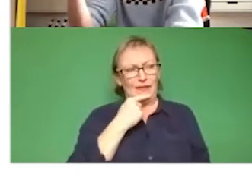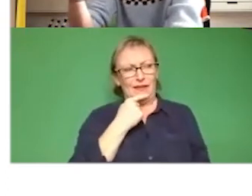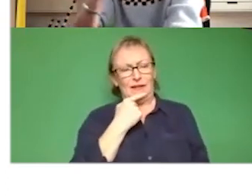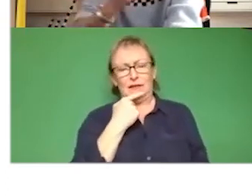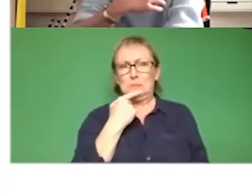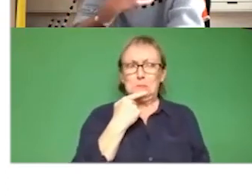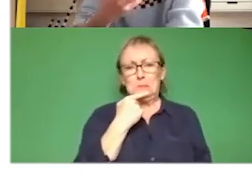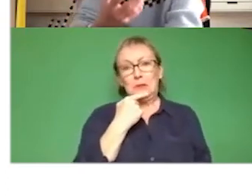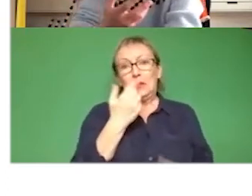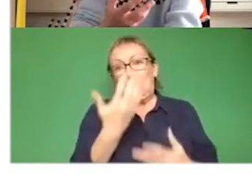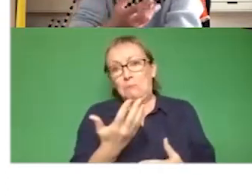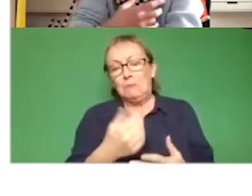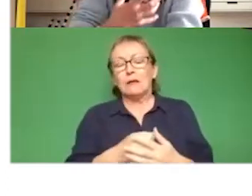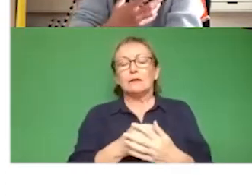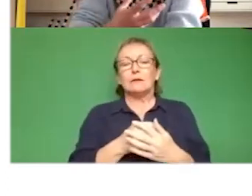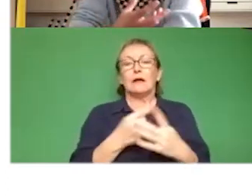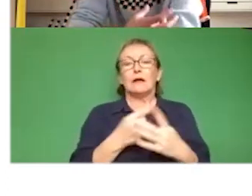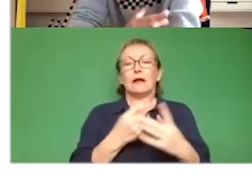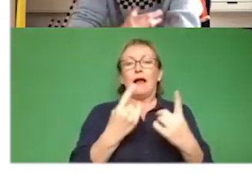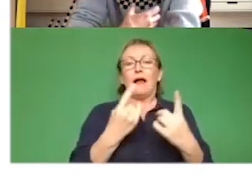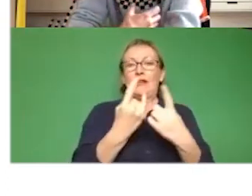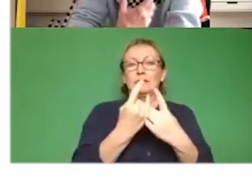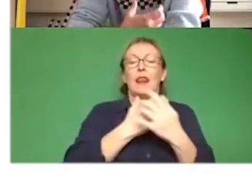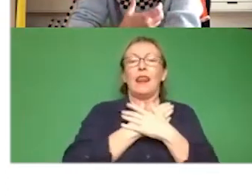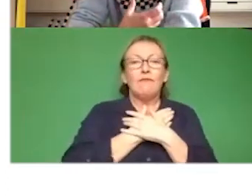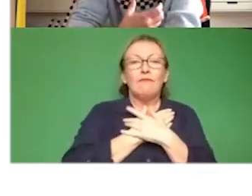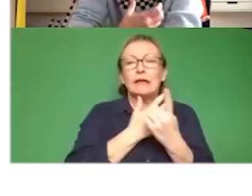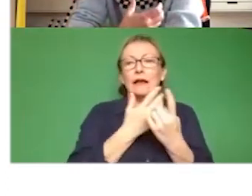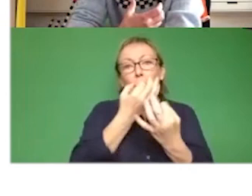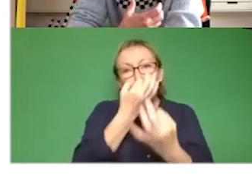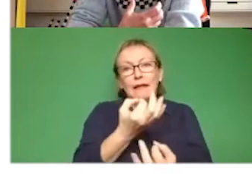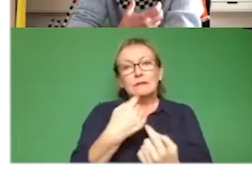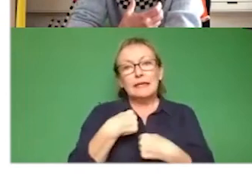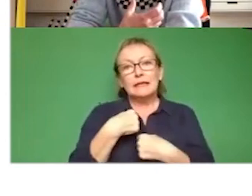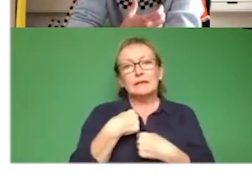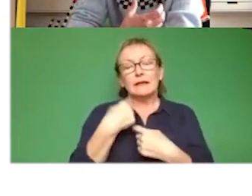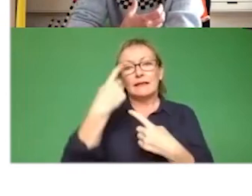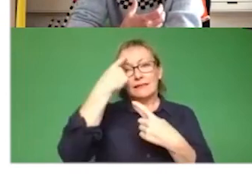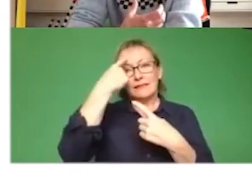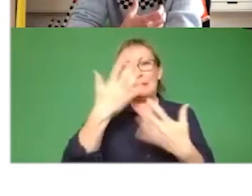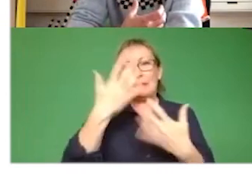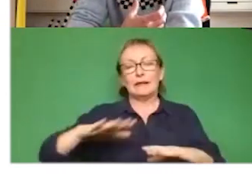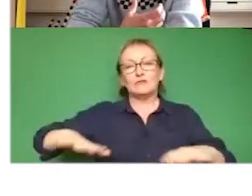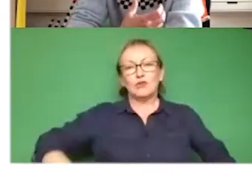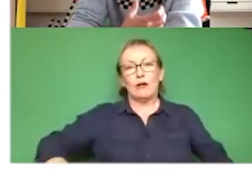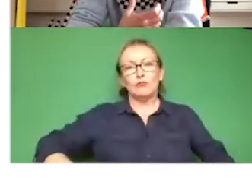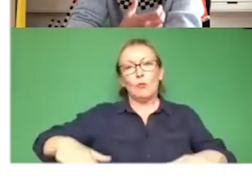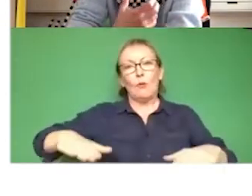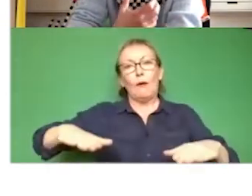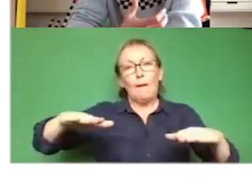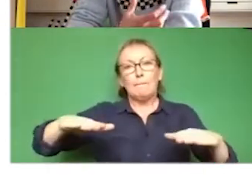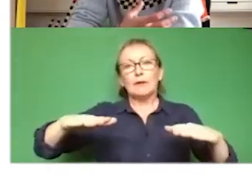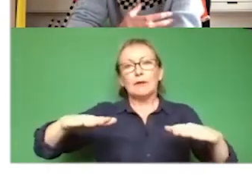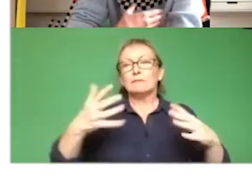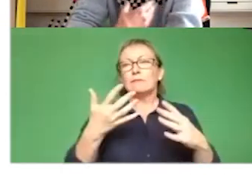It's obviously things that I've loved and appealed to me. And I think I was, you know, a kid growing up where sort of late